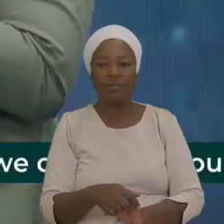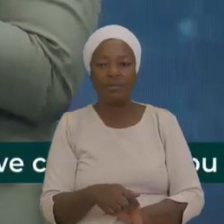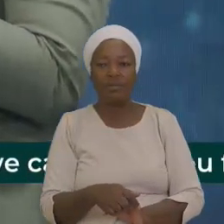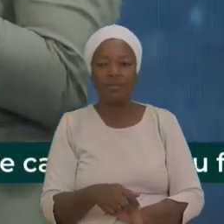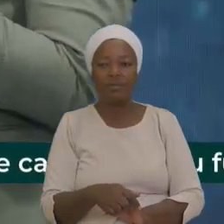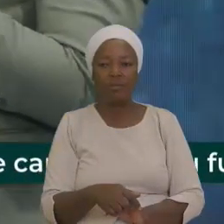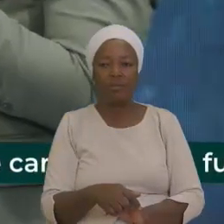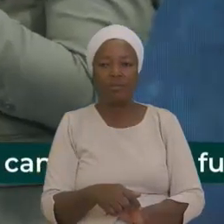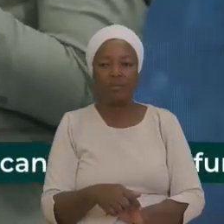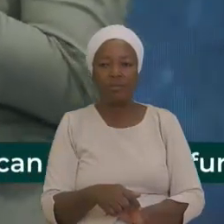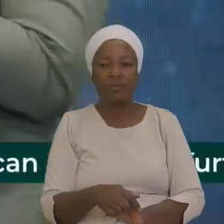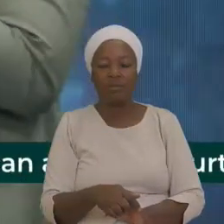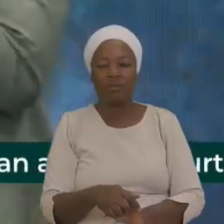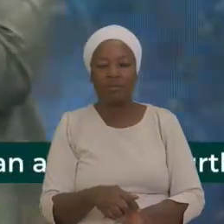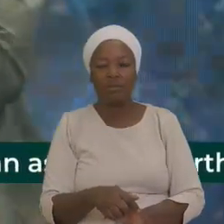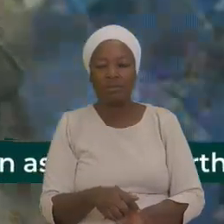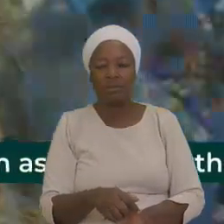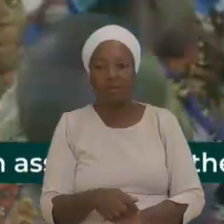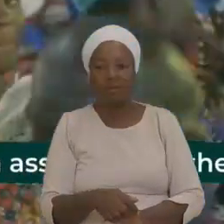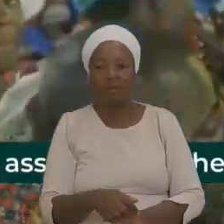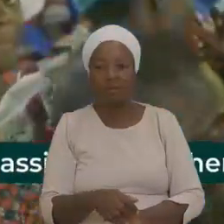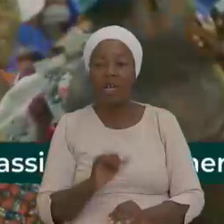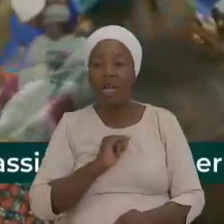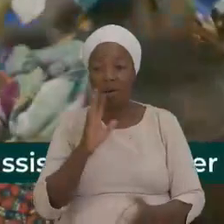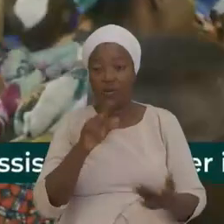Are you making progress?